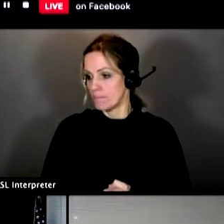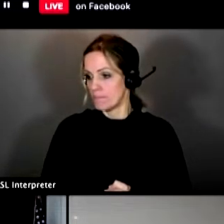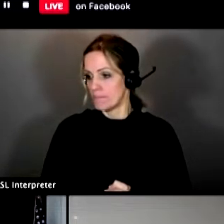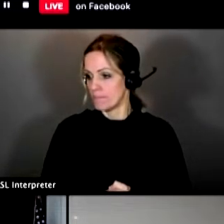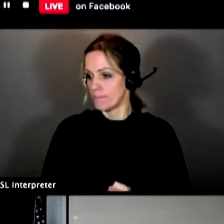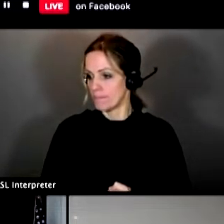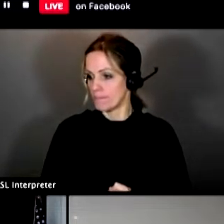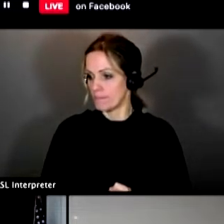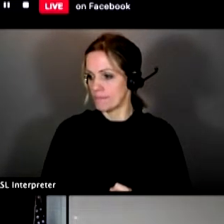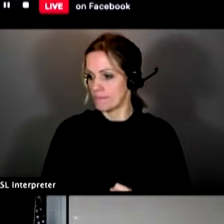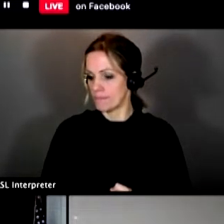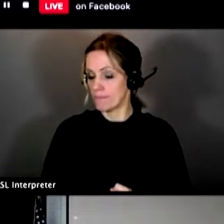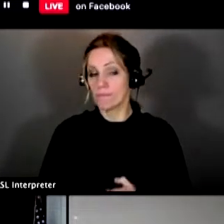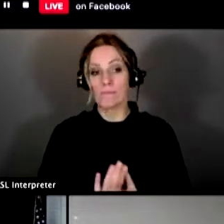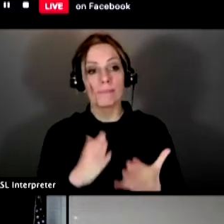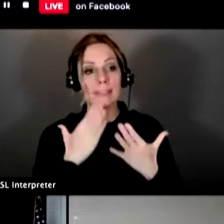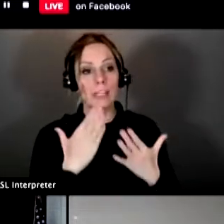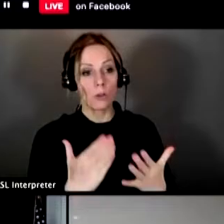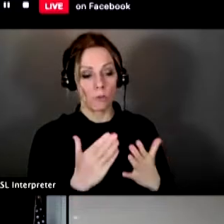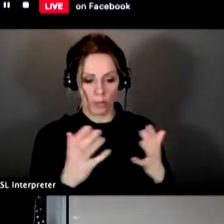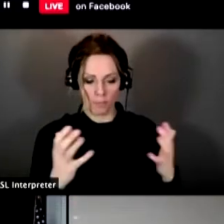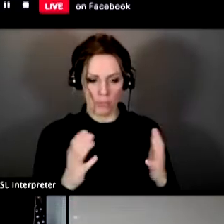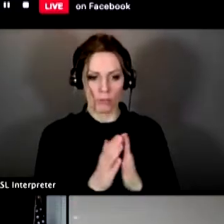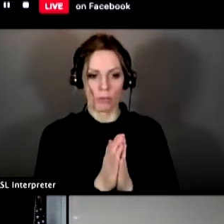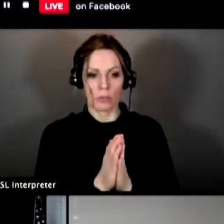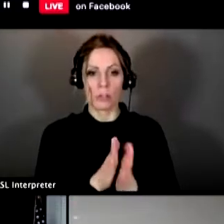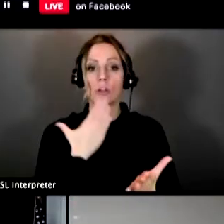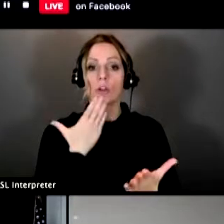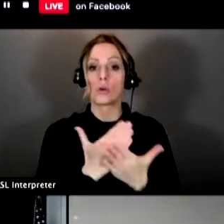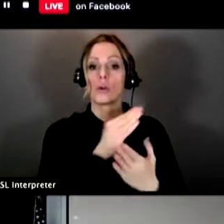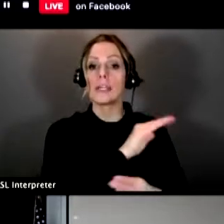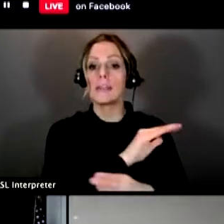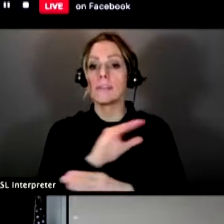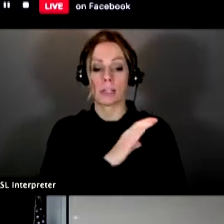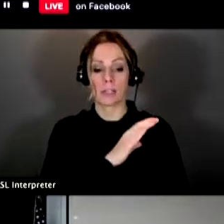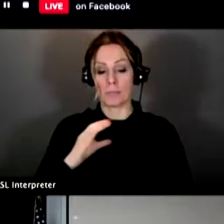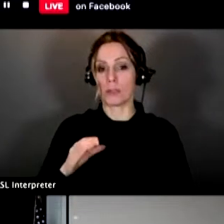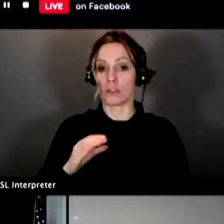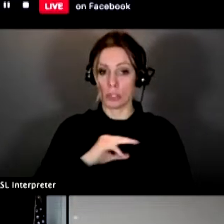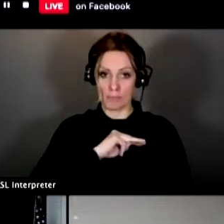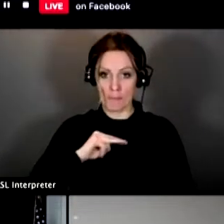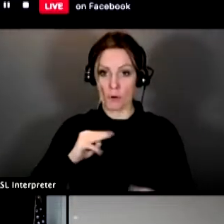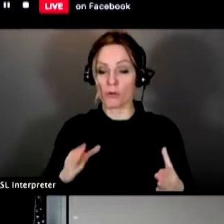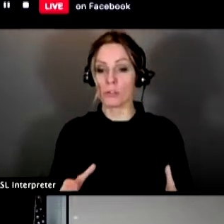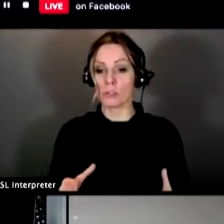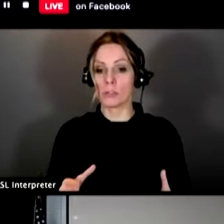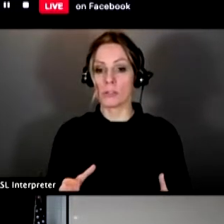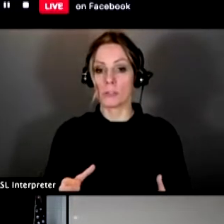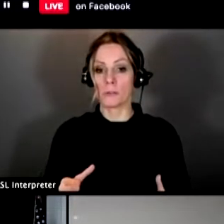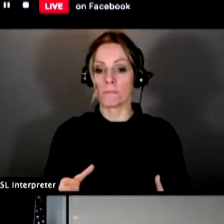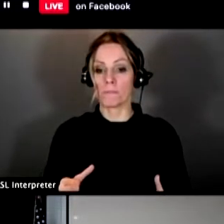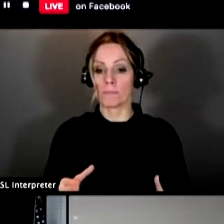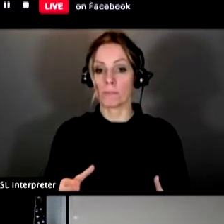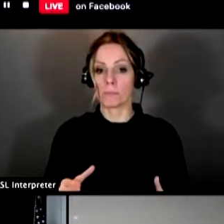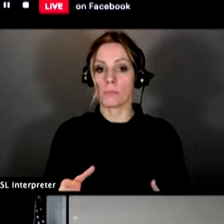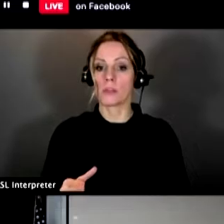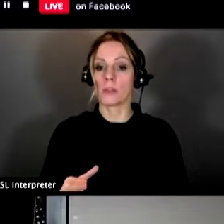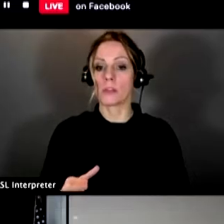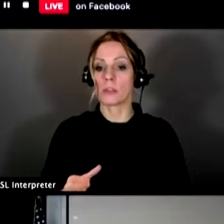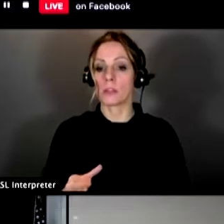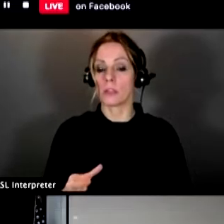Thank you very much. Good evening, commission members. The Disability Law Center centers here because an